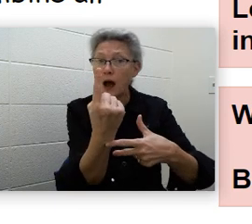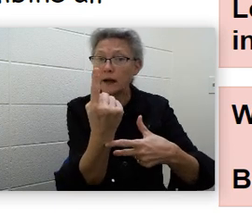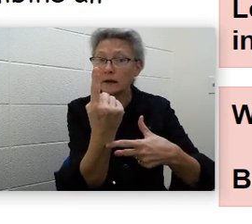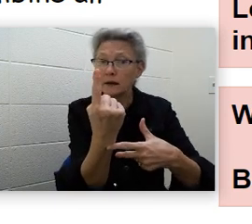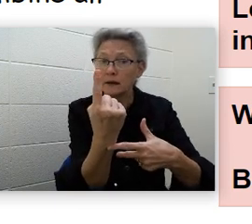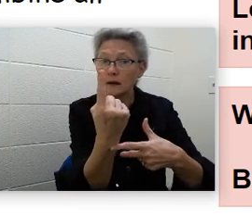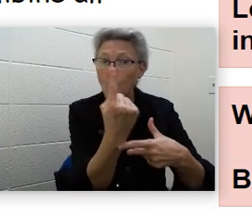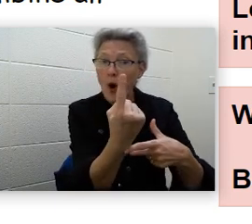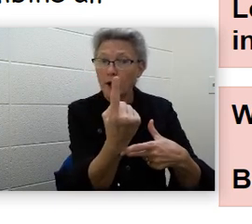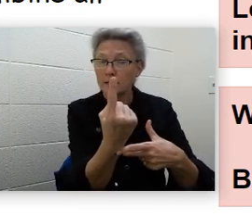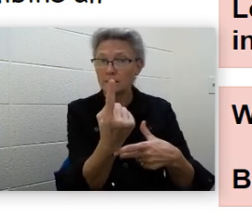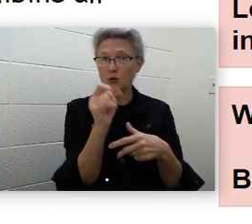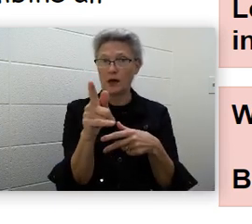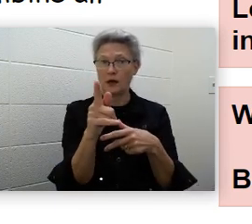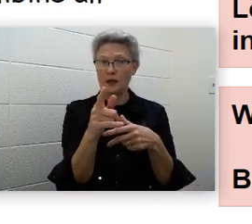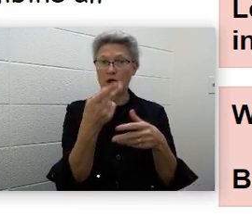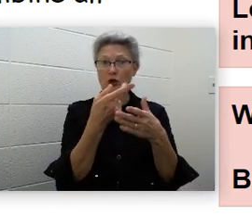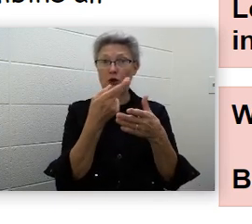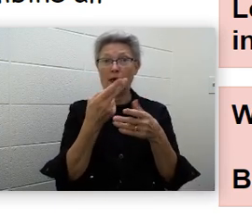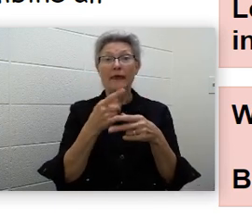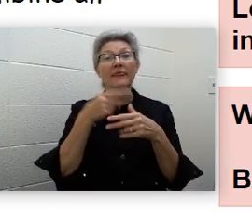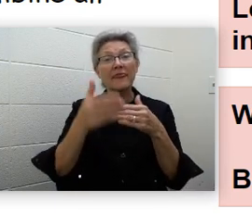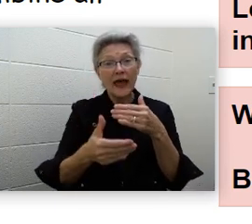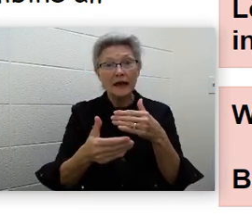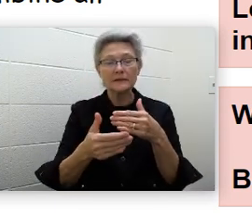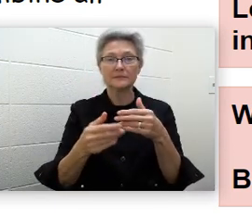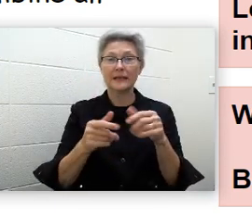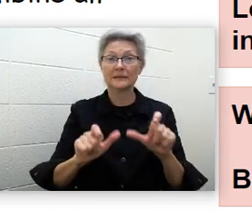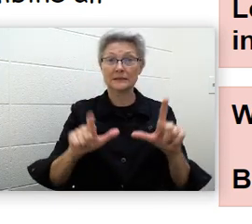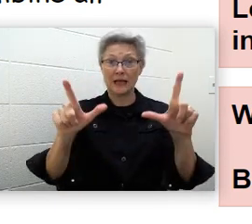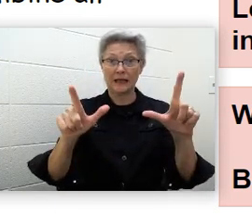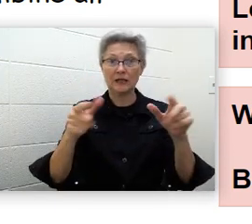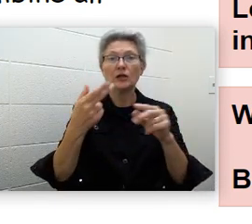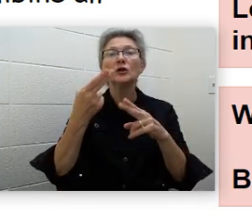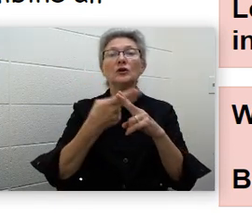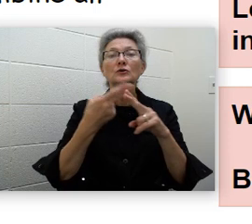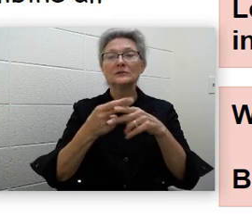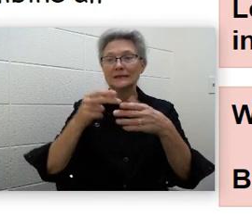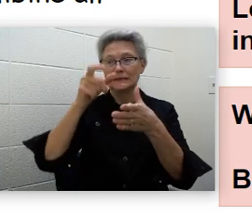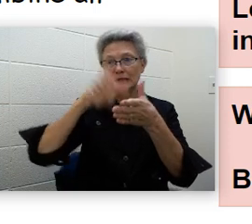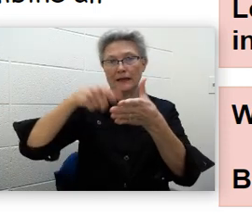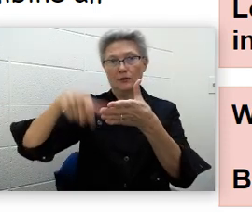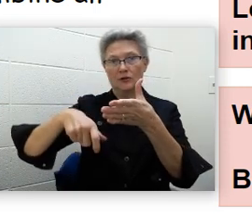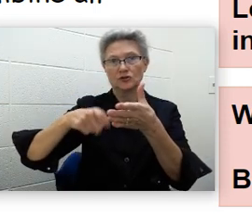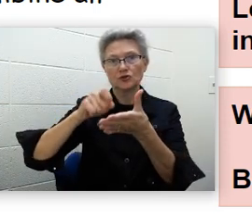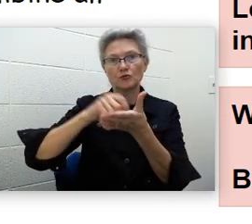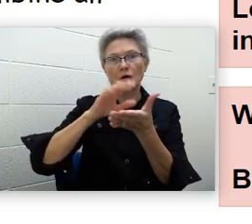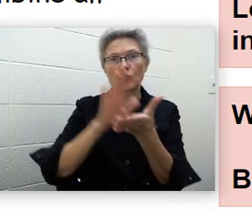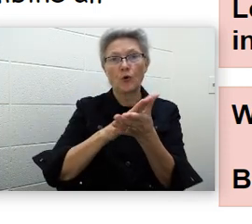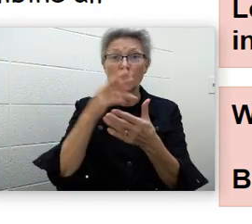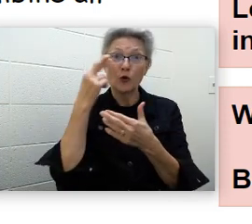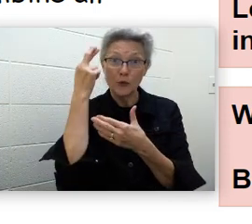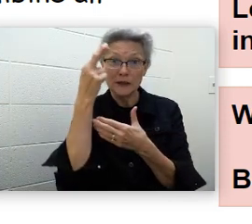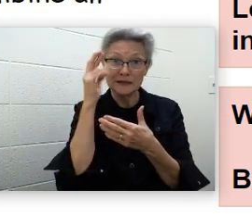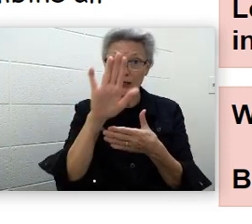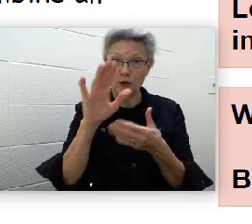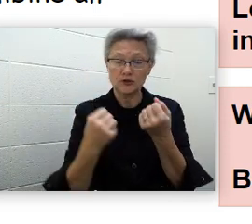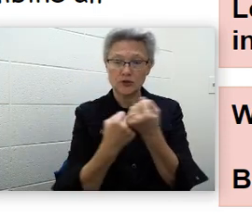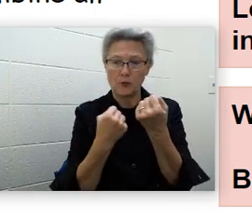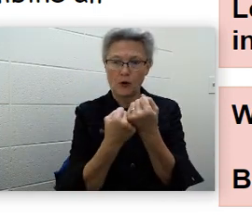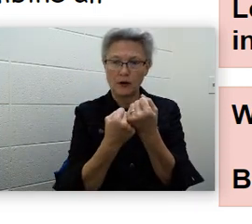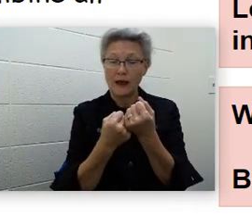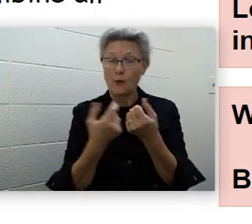in the next slide to first write down your reasoning and your support. After you finish, combine all your thinking to create a